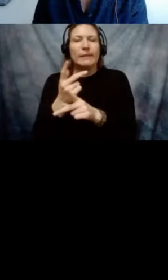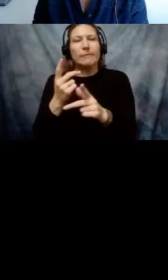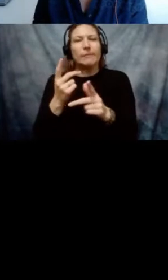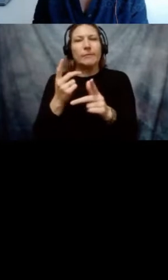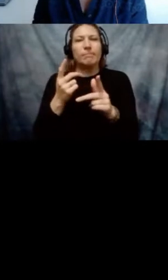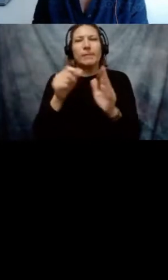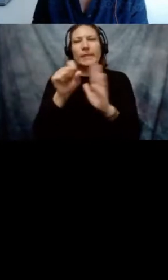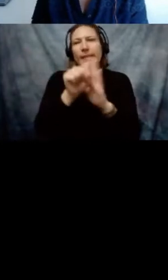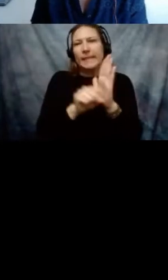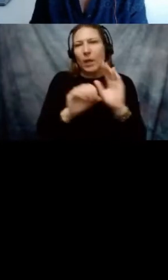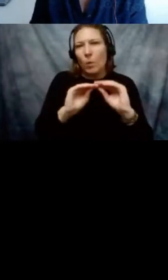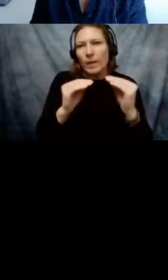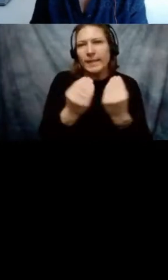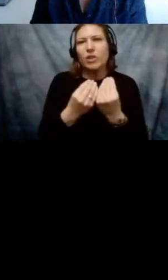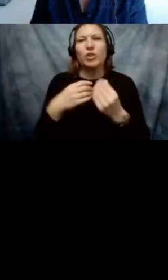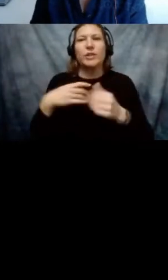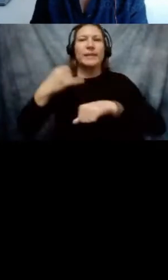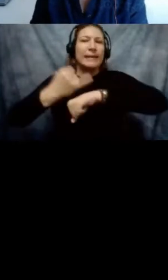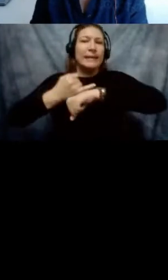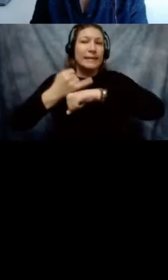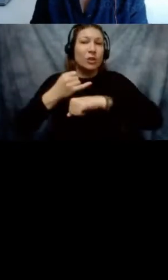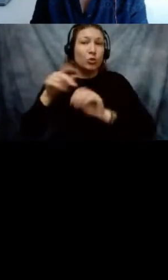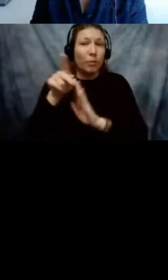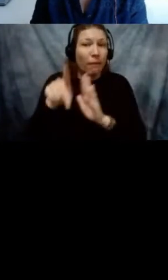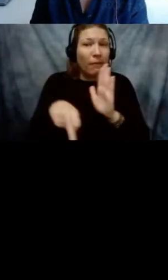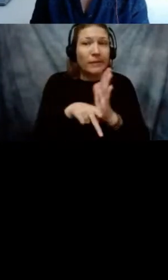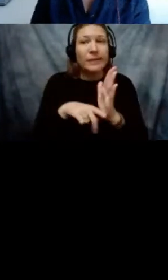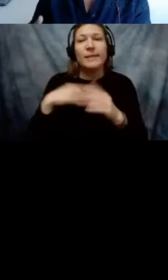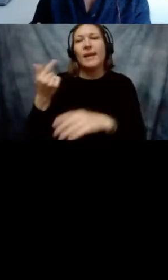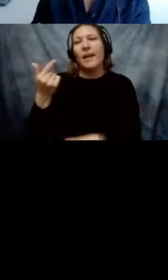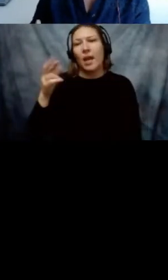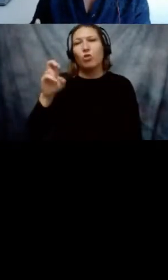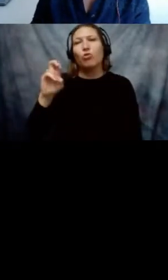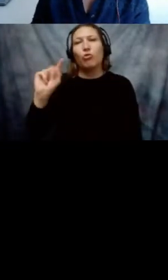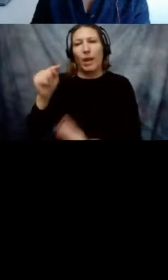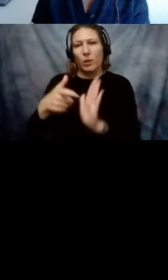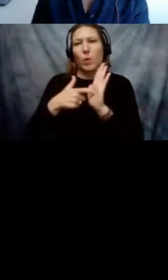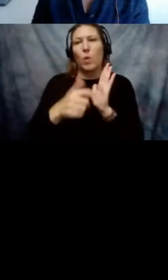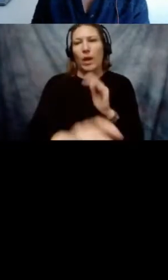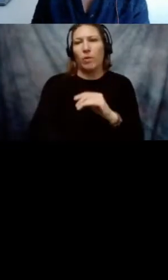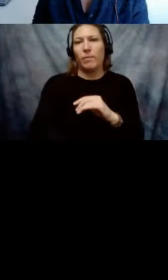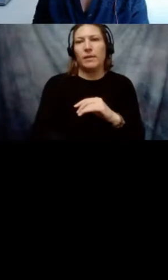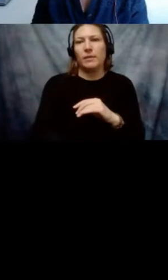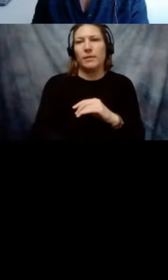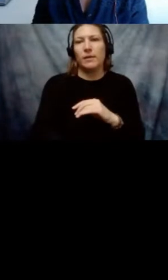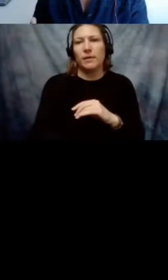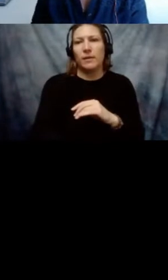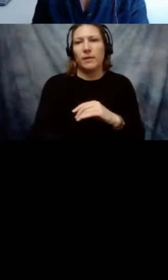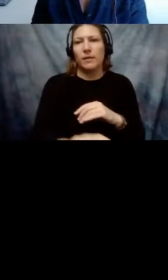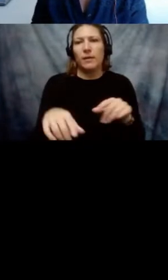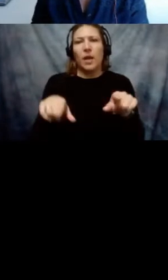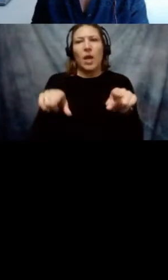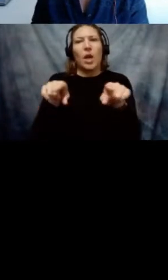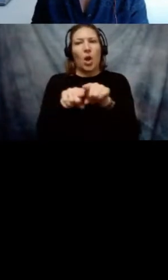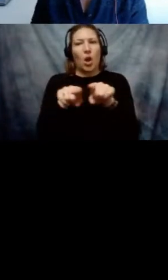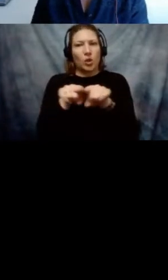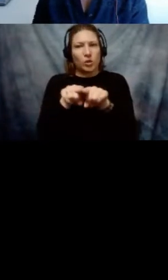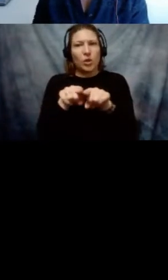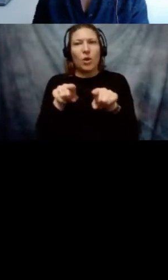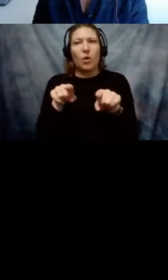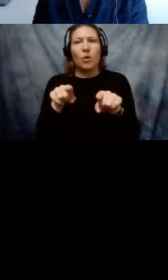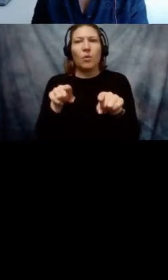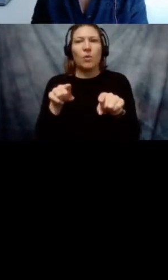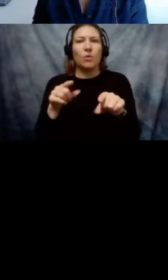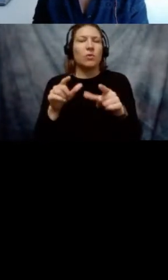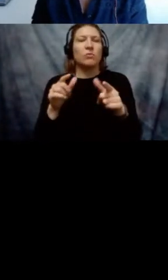and also grant requirements. And it's also worth knowing that even though you may think that accessibility is only